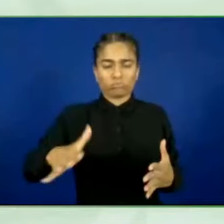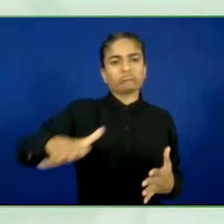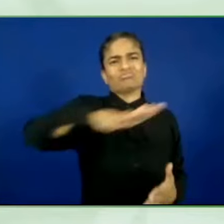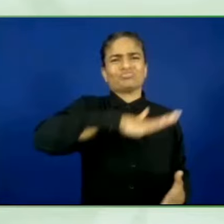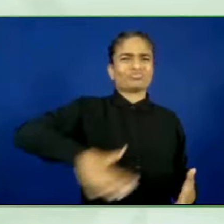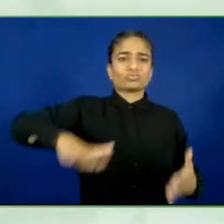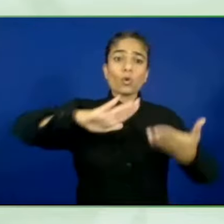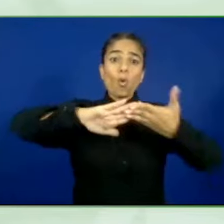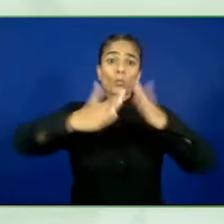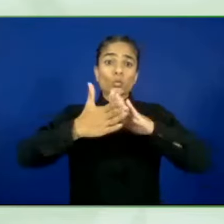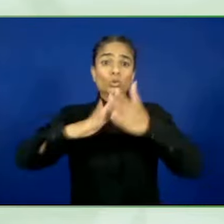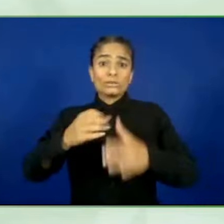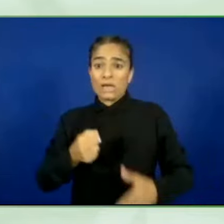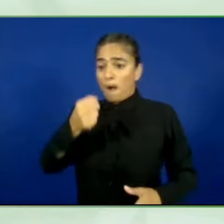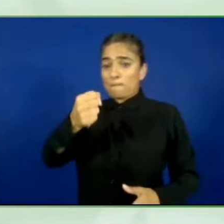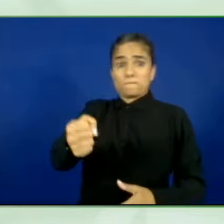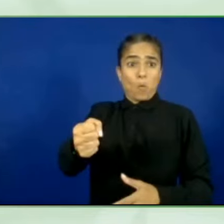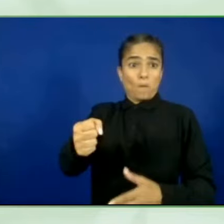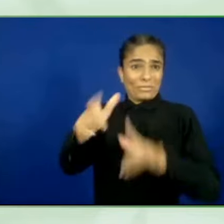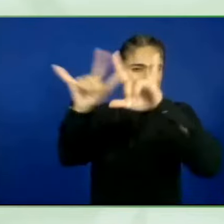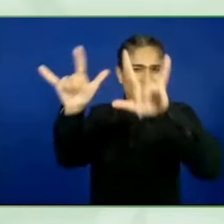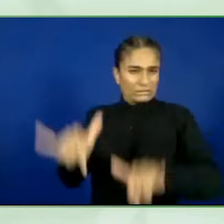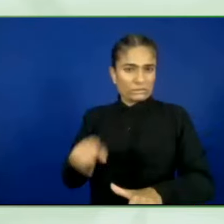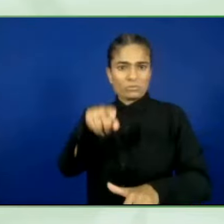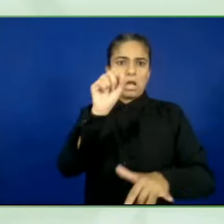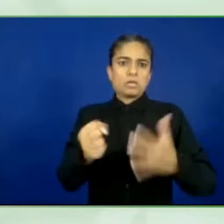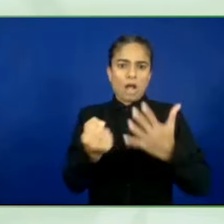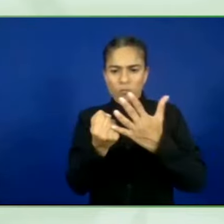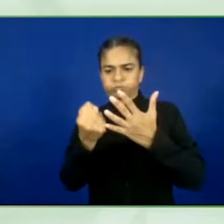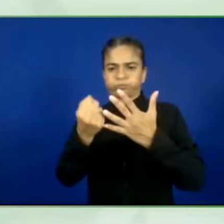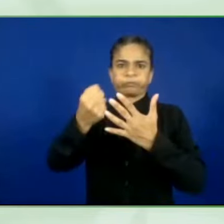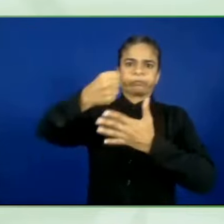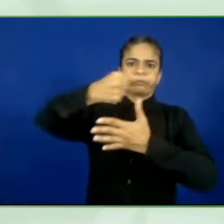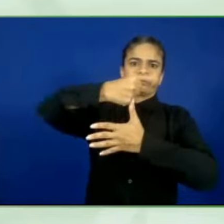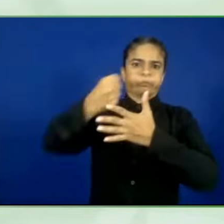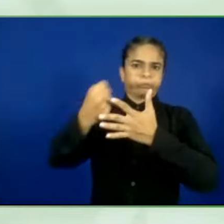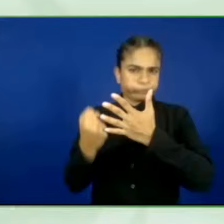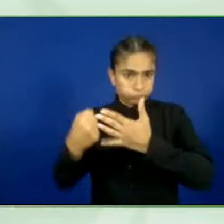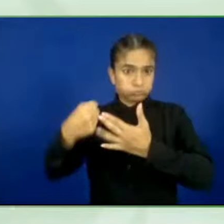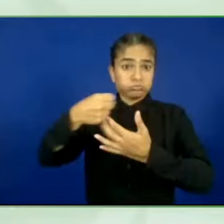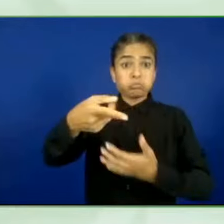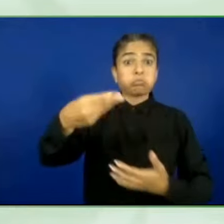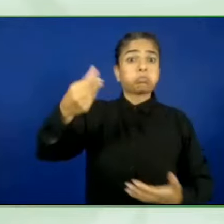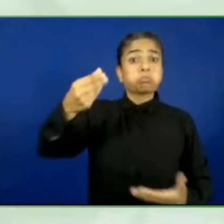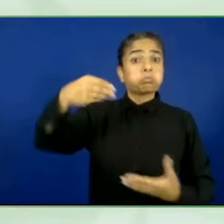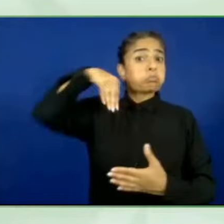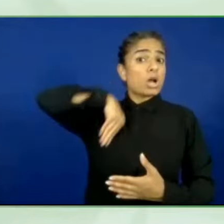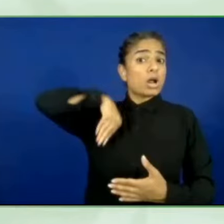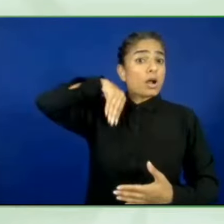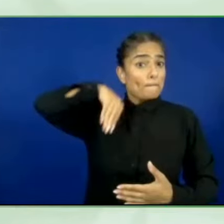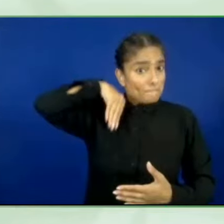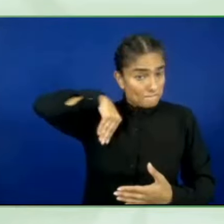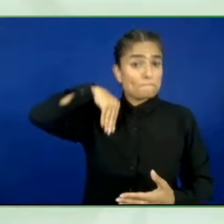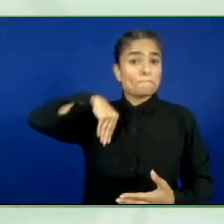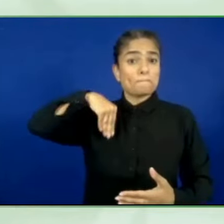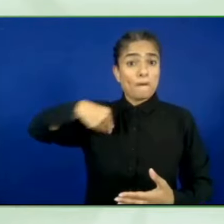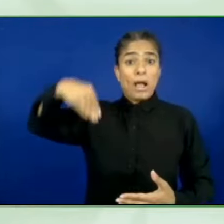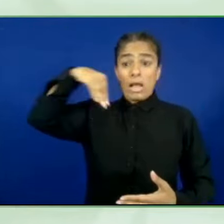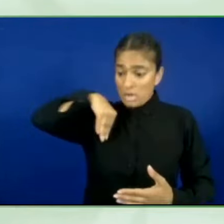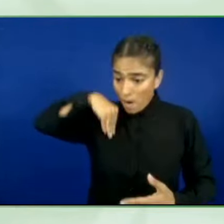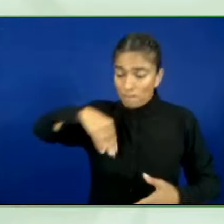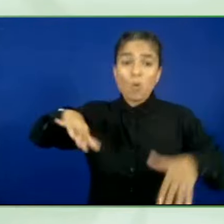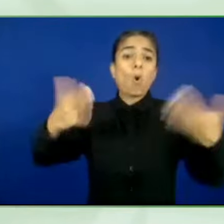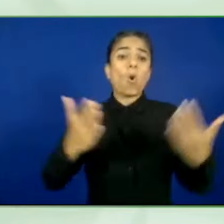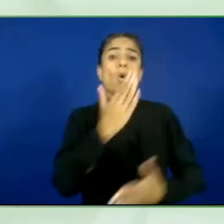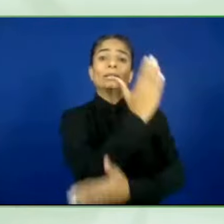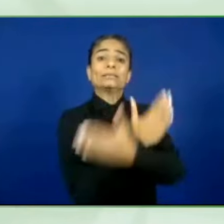the statutory income that you're earning through that scheme. However, if you're on disability allowance, it's slightly different. Is that fair to